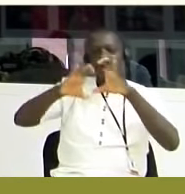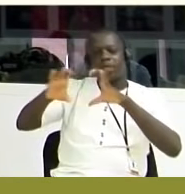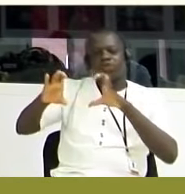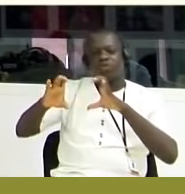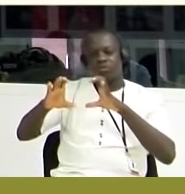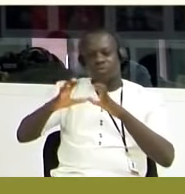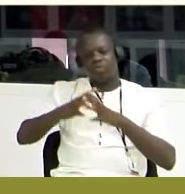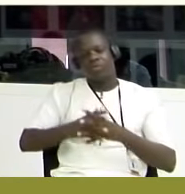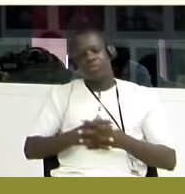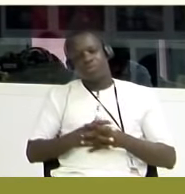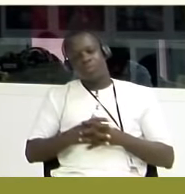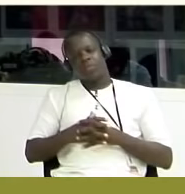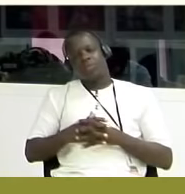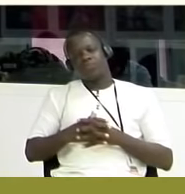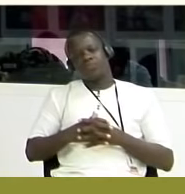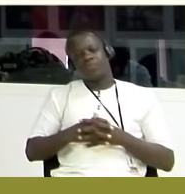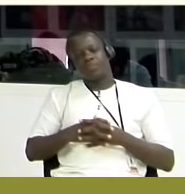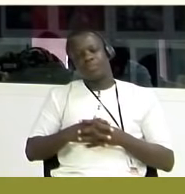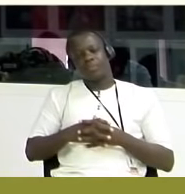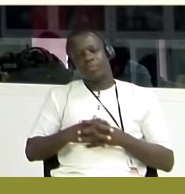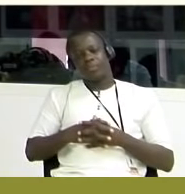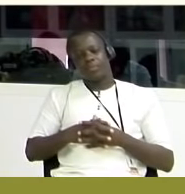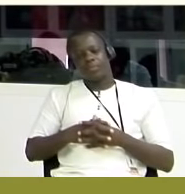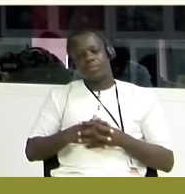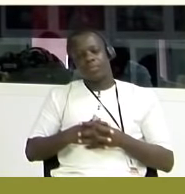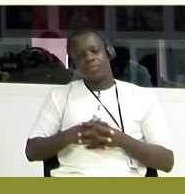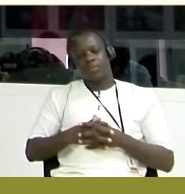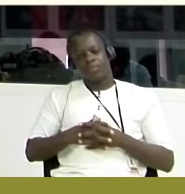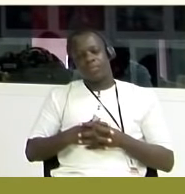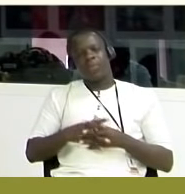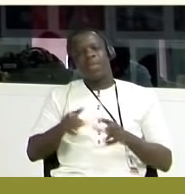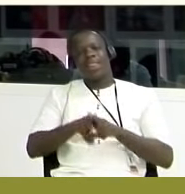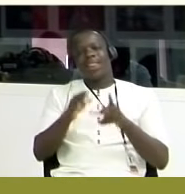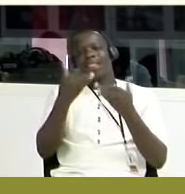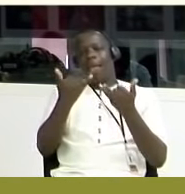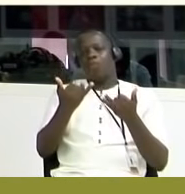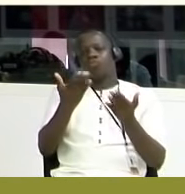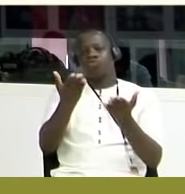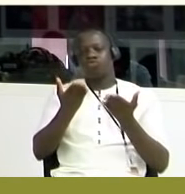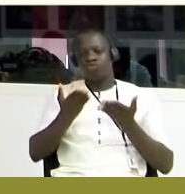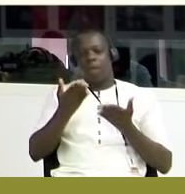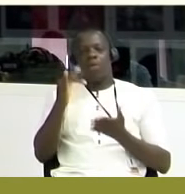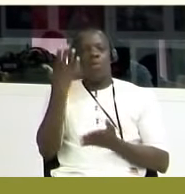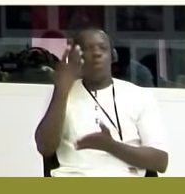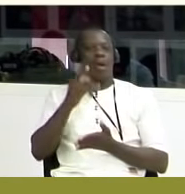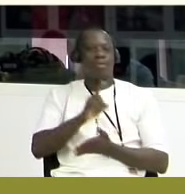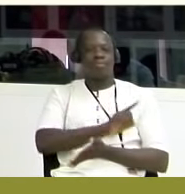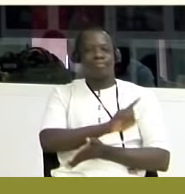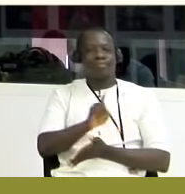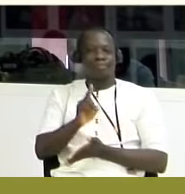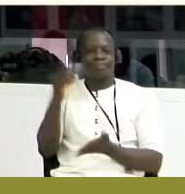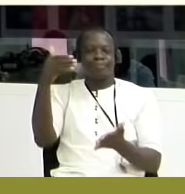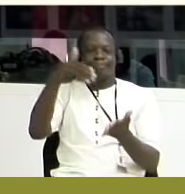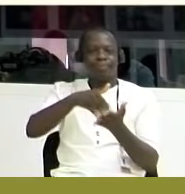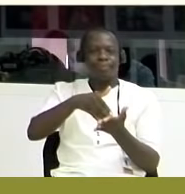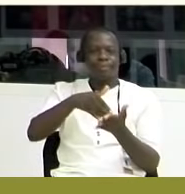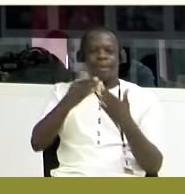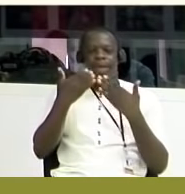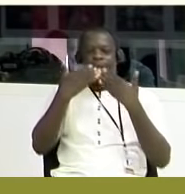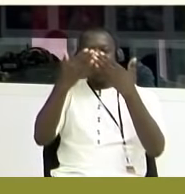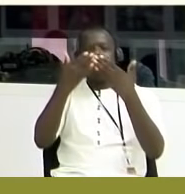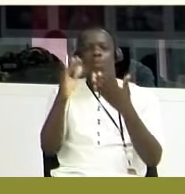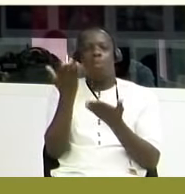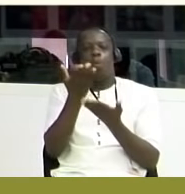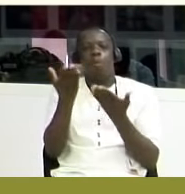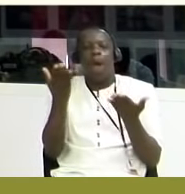The students, when we arrived, we told them the reason and the purpose of our coming to